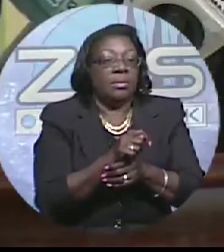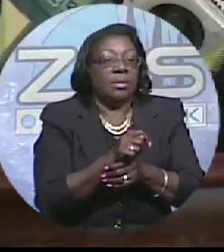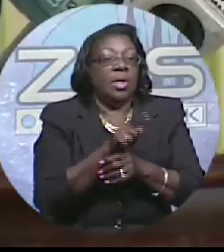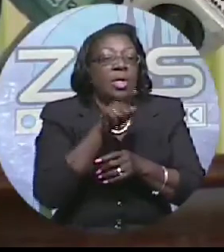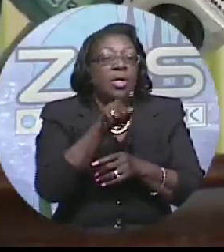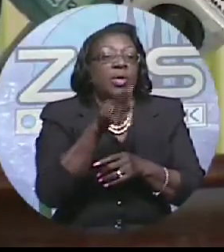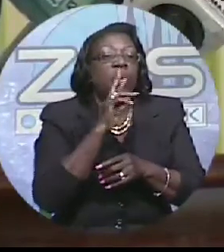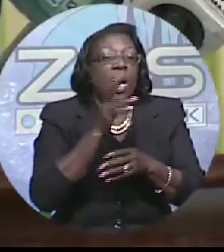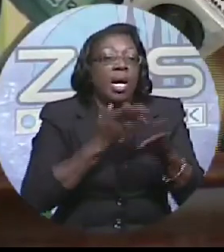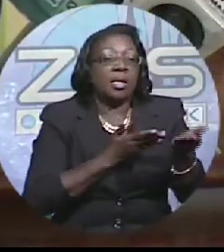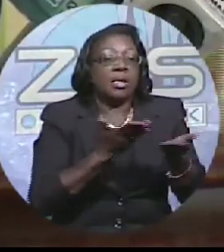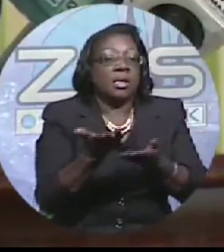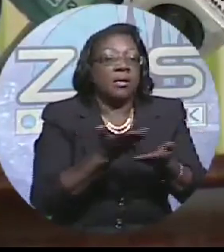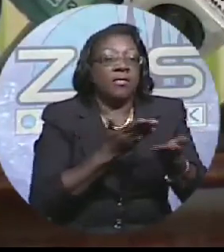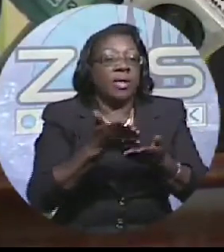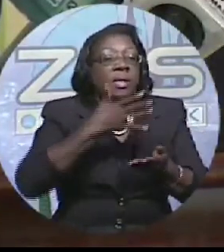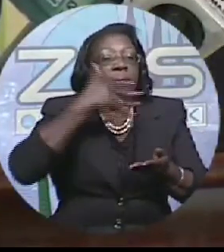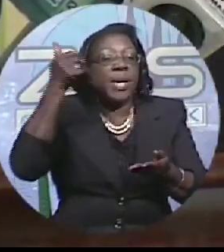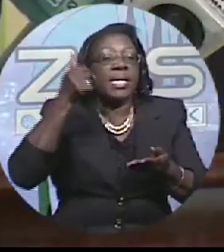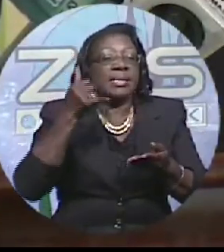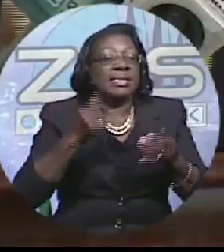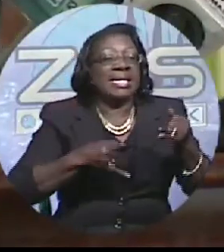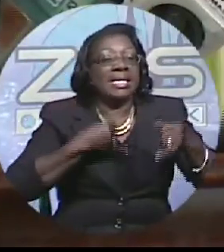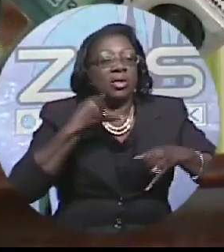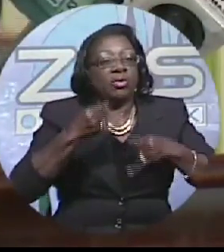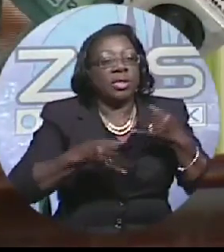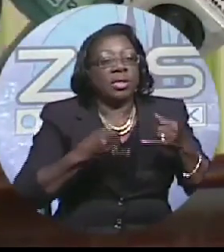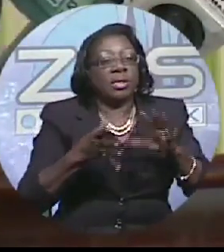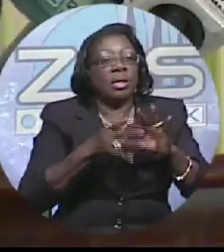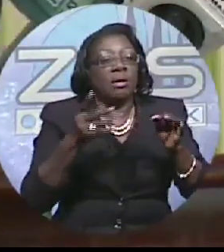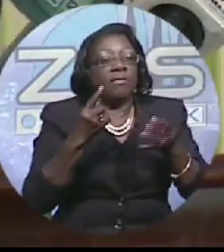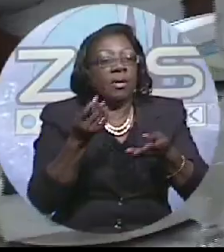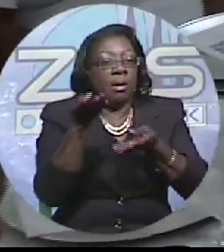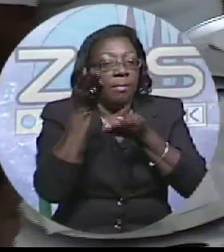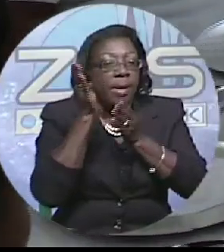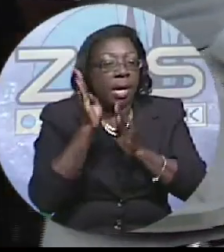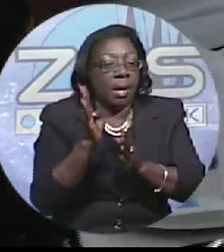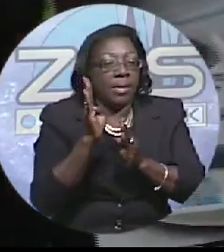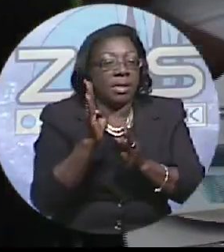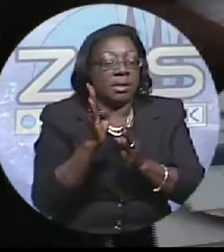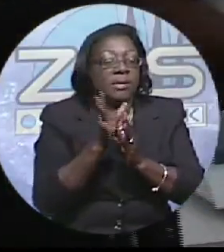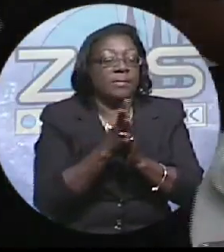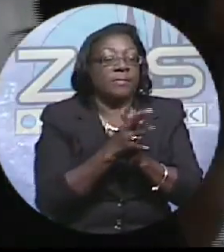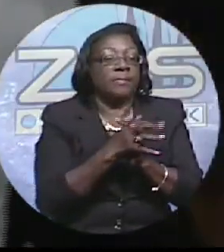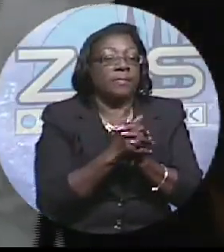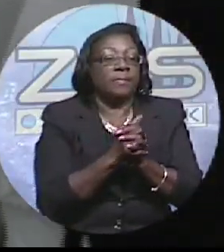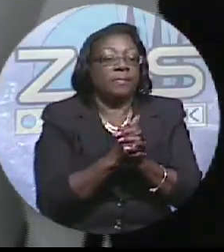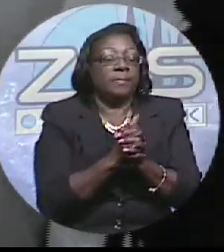you are serving the best interests of the Commonwealth of the Bahamas. Clint Watson, ZNS Network News.